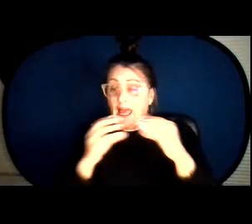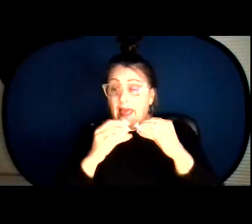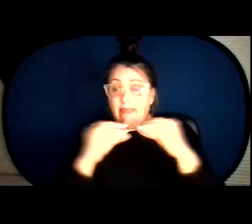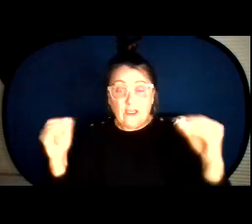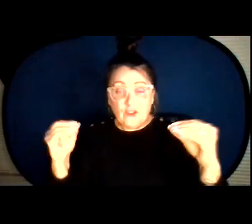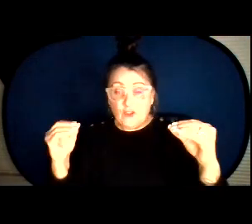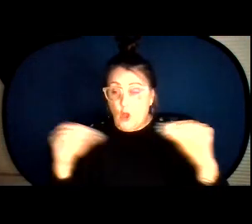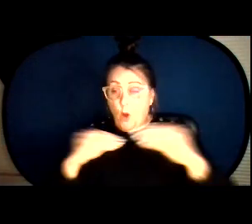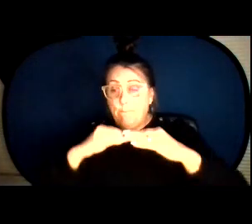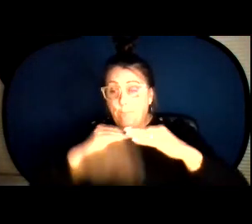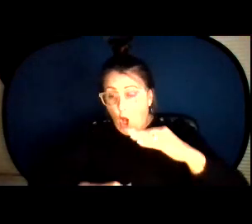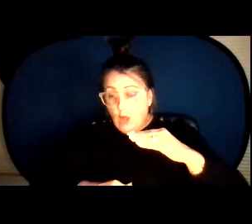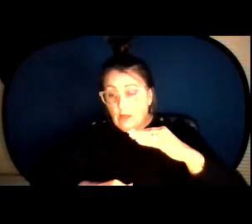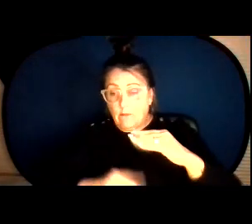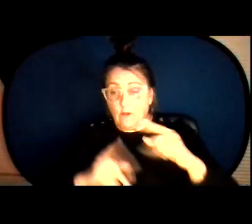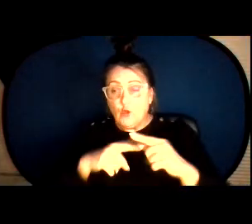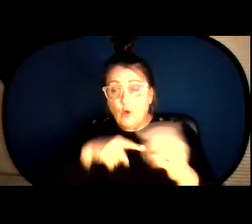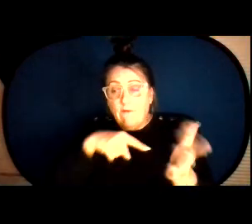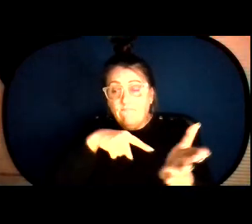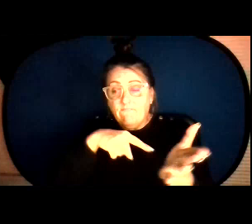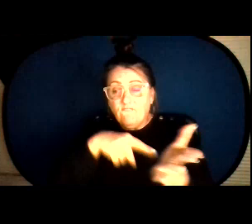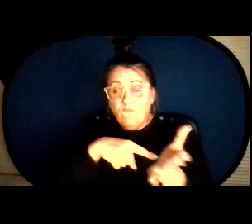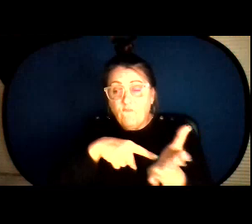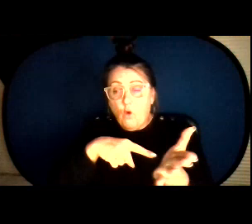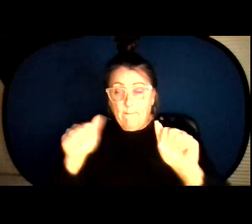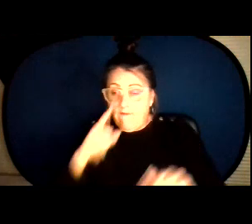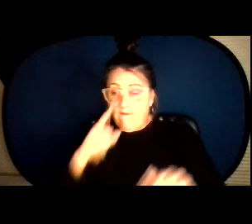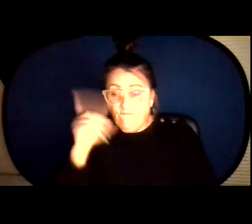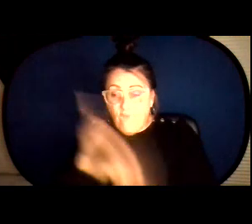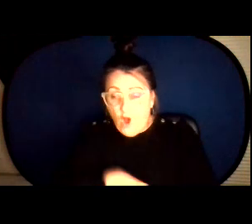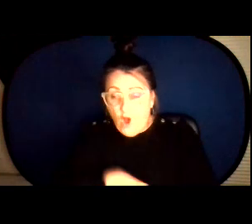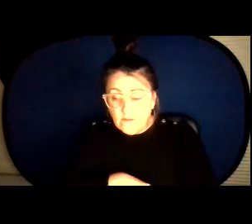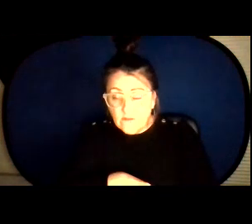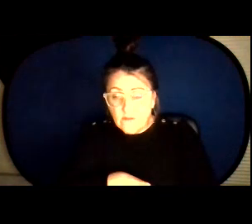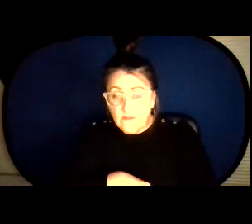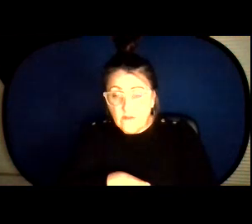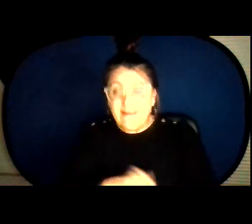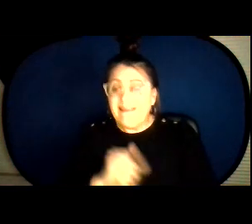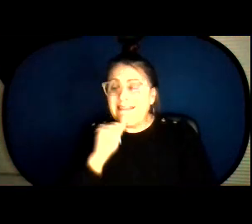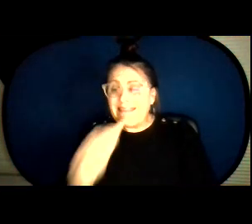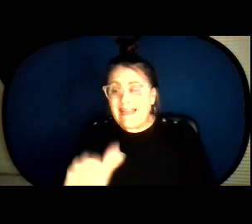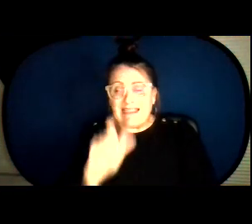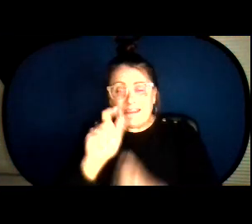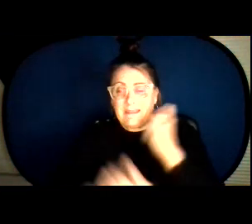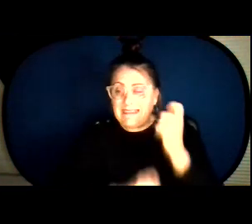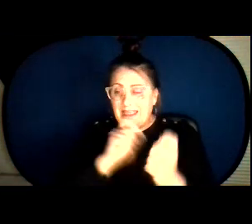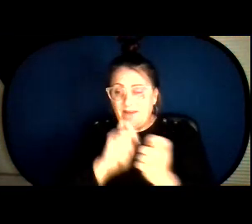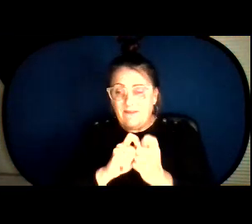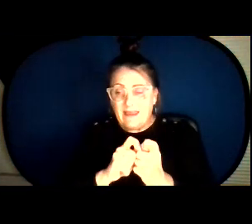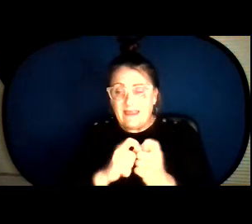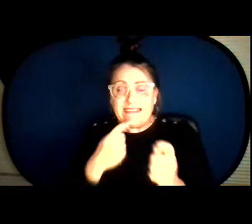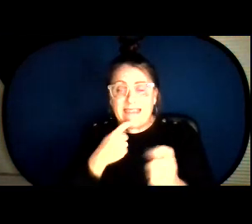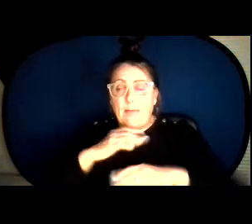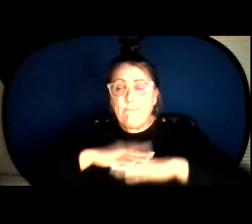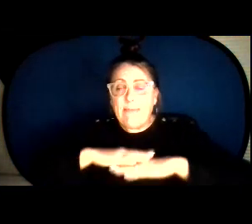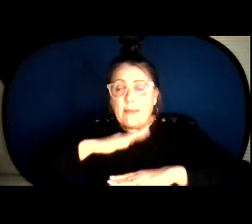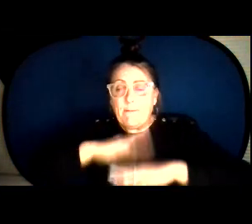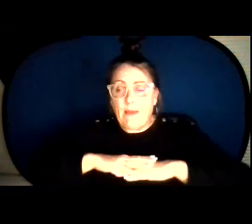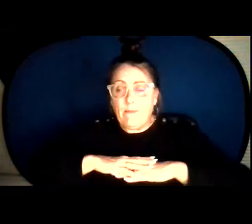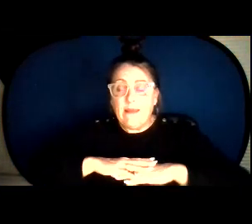affordability. That is false. While the Roberti Act doesn't specifically identify a minimum income, it is implied by the